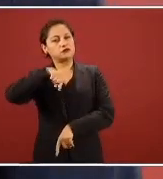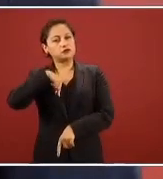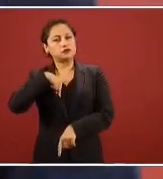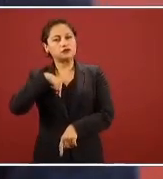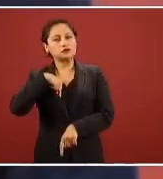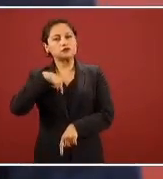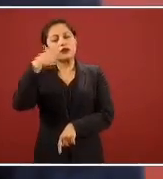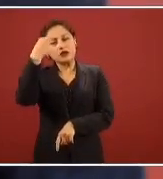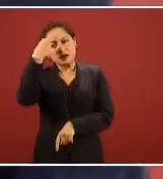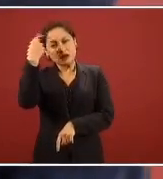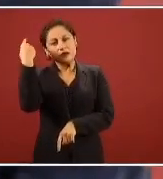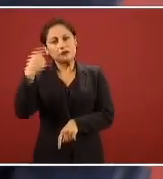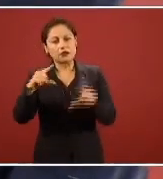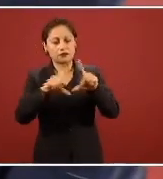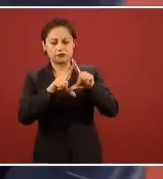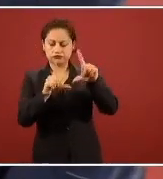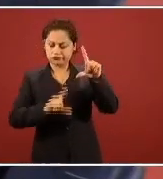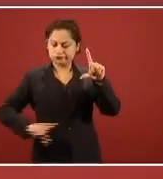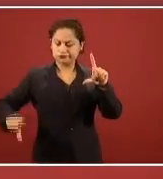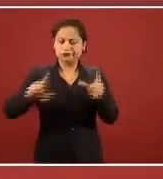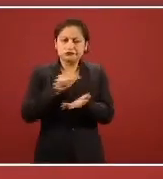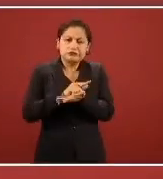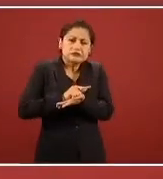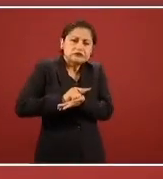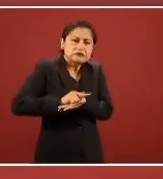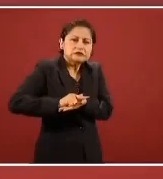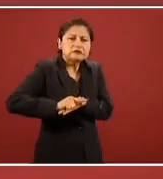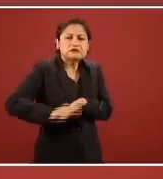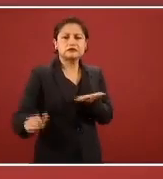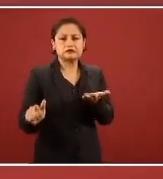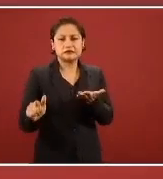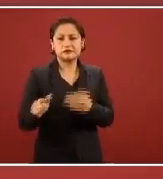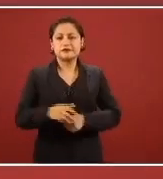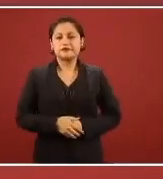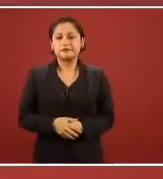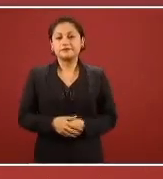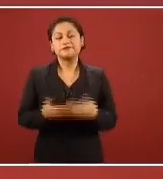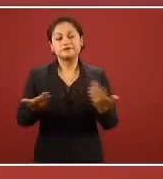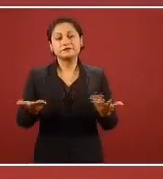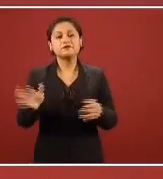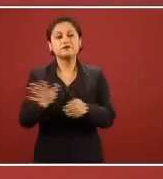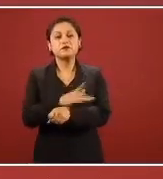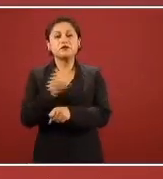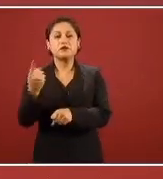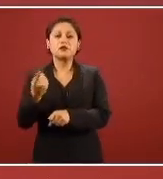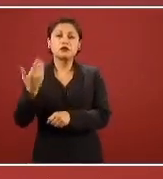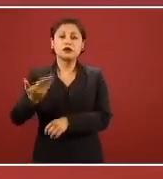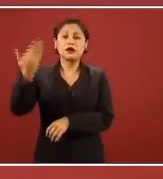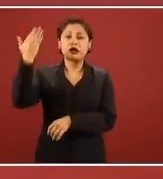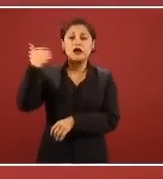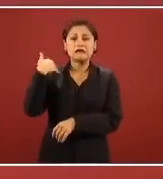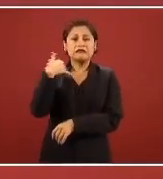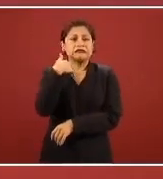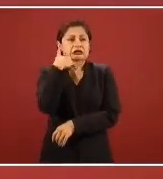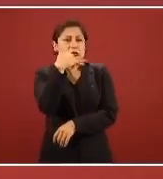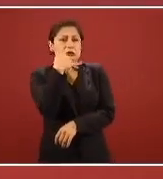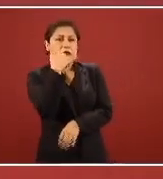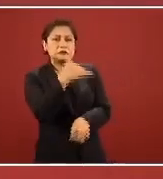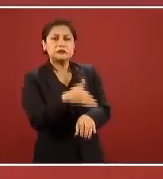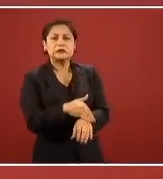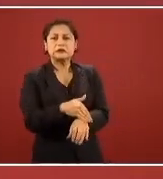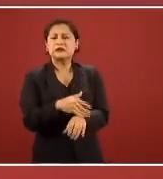pública del país. Purify the public life of the country. Mucho daño. And lots of damage was done